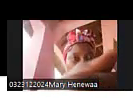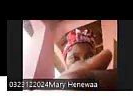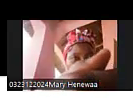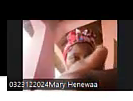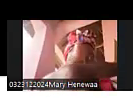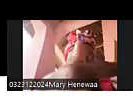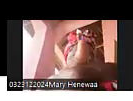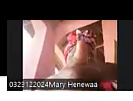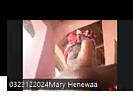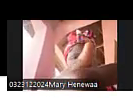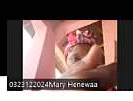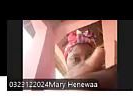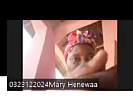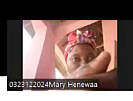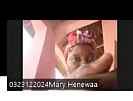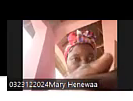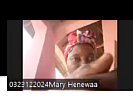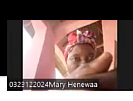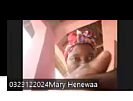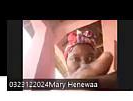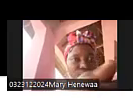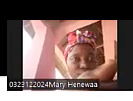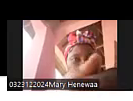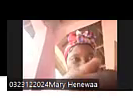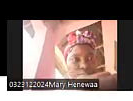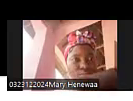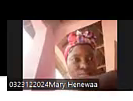Jane. H.